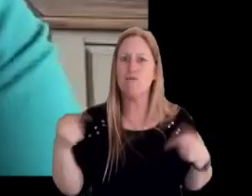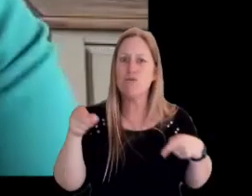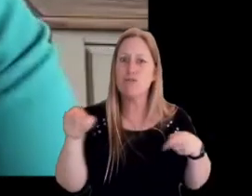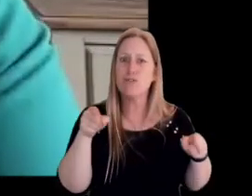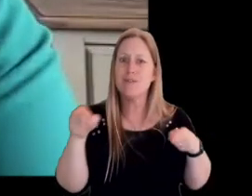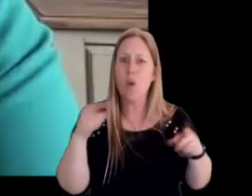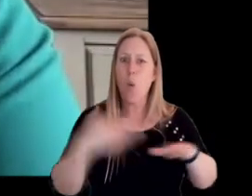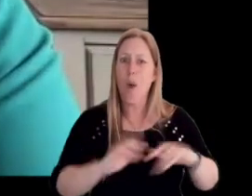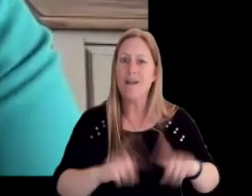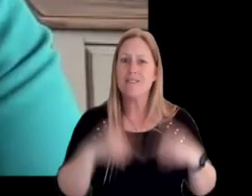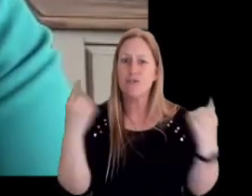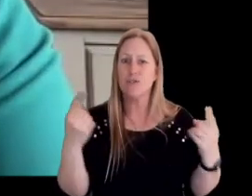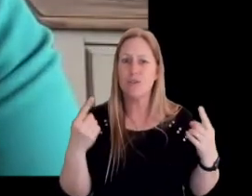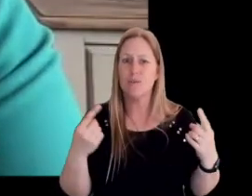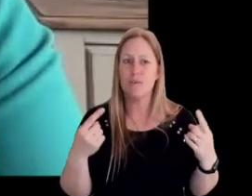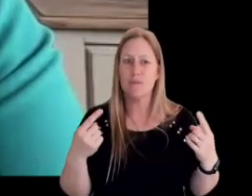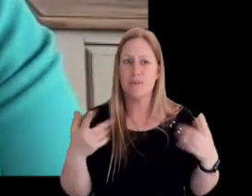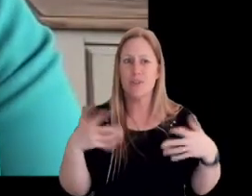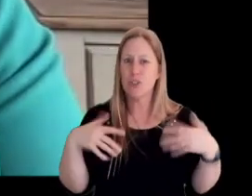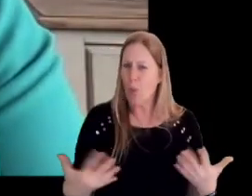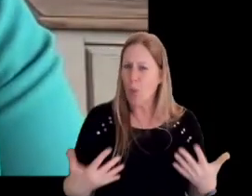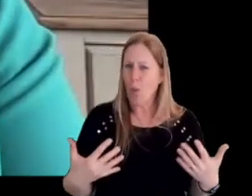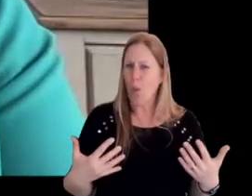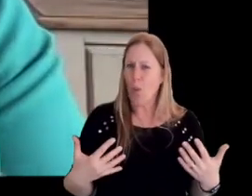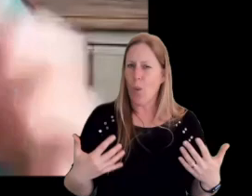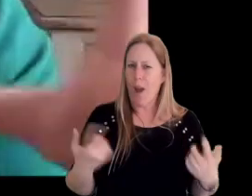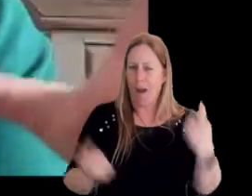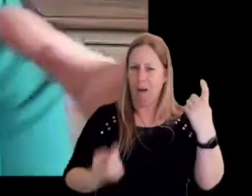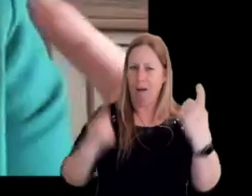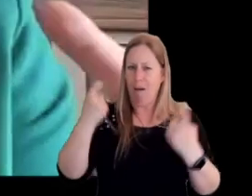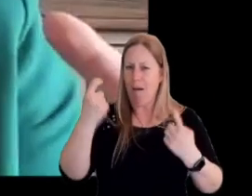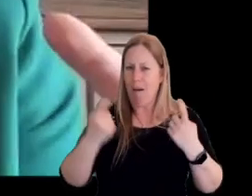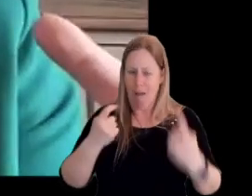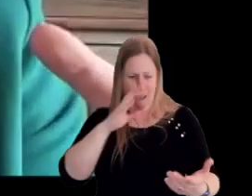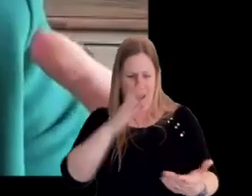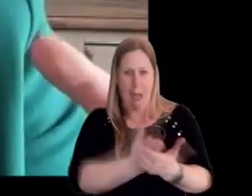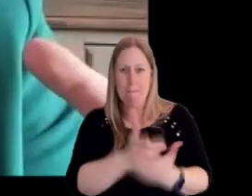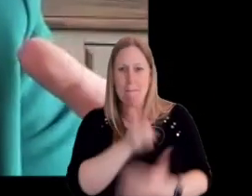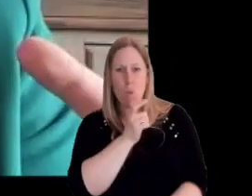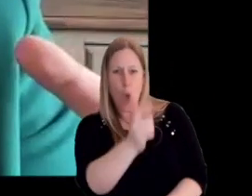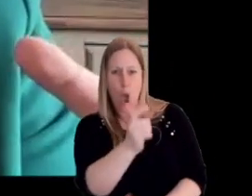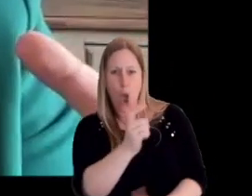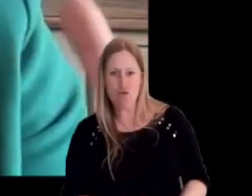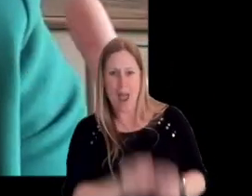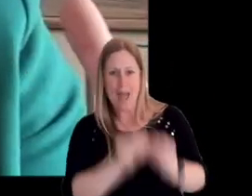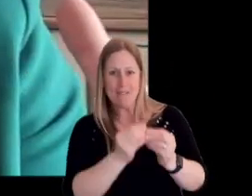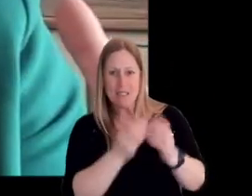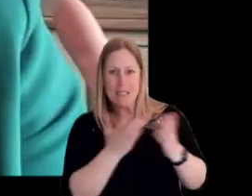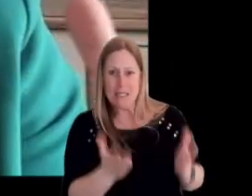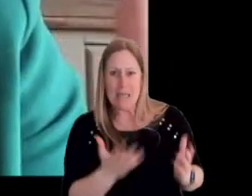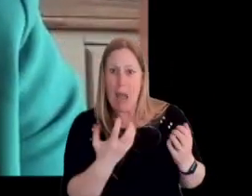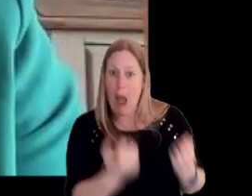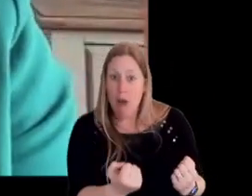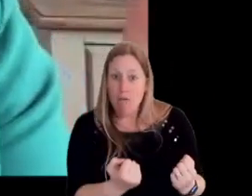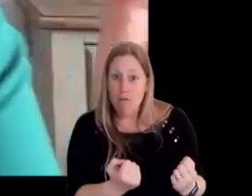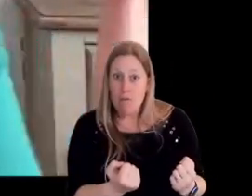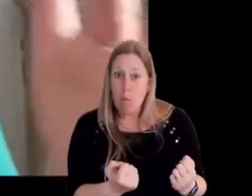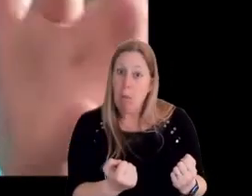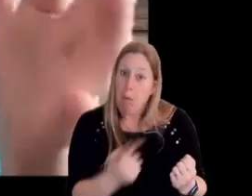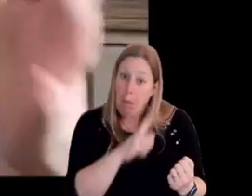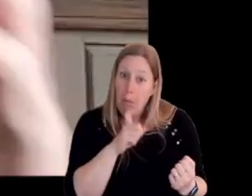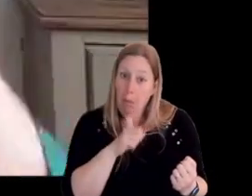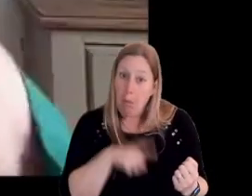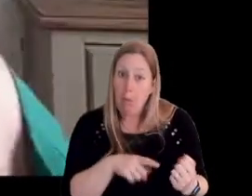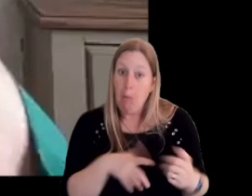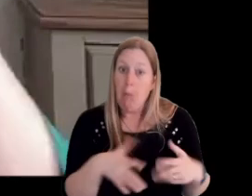of the things was to ask myself, is there such a thing as creativity? In a